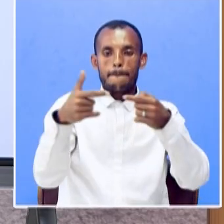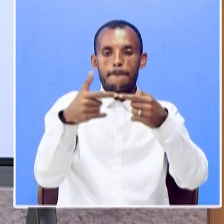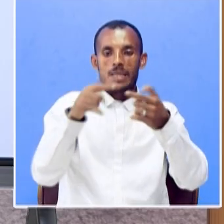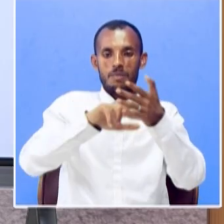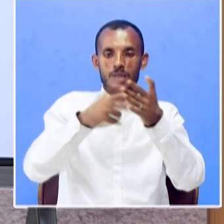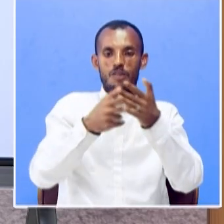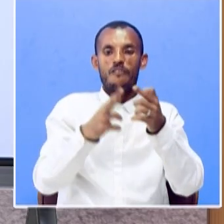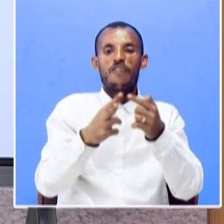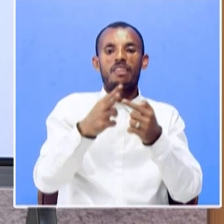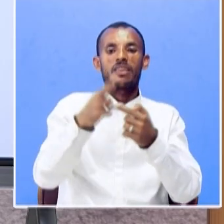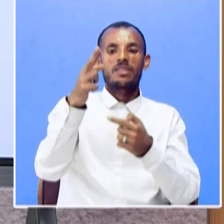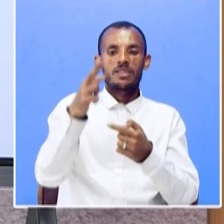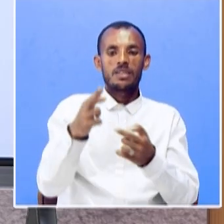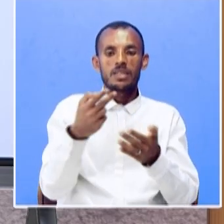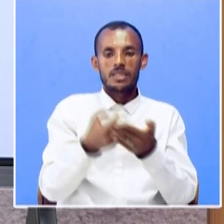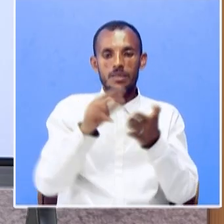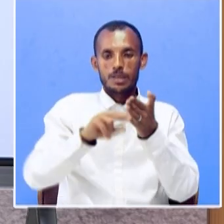this quadrilateral,